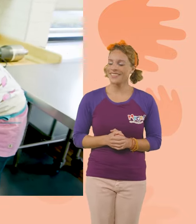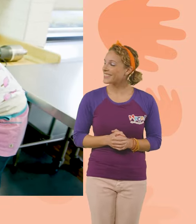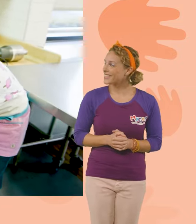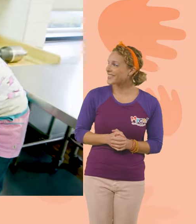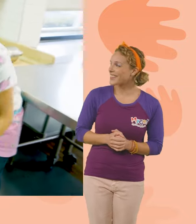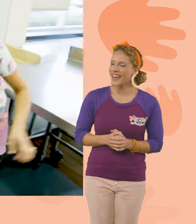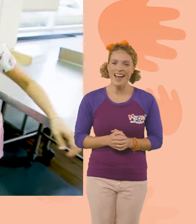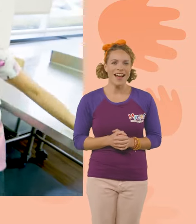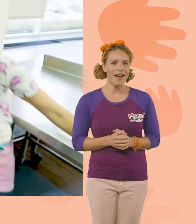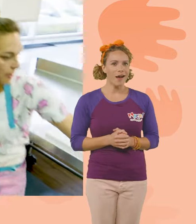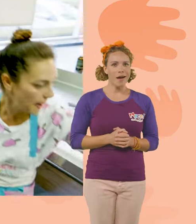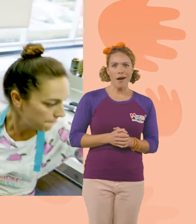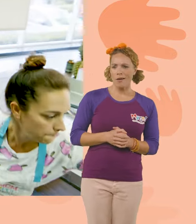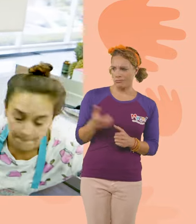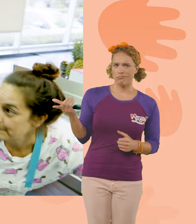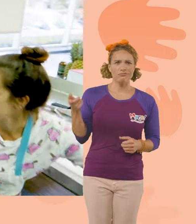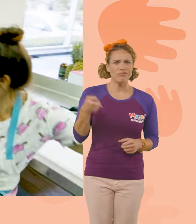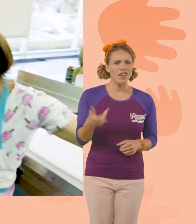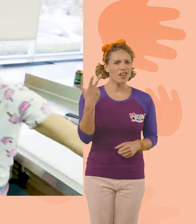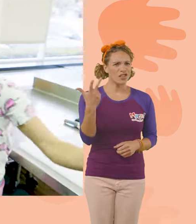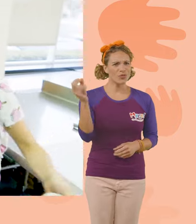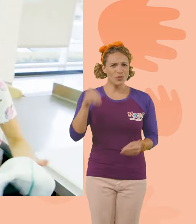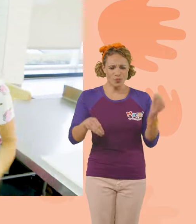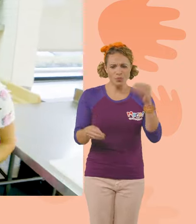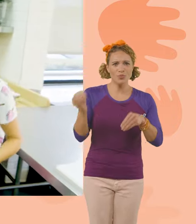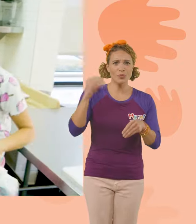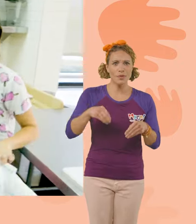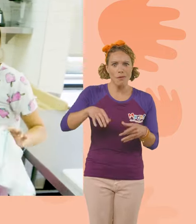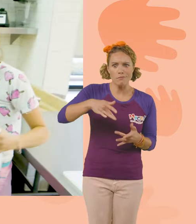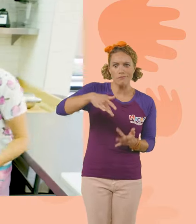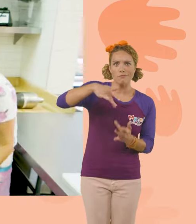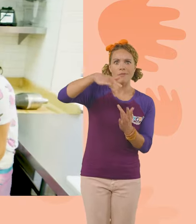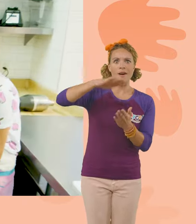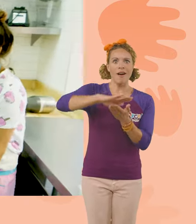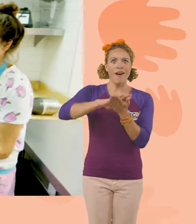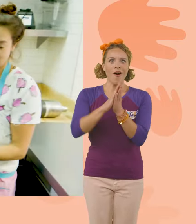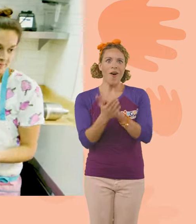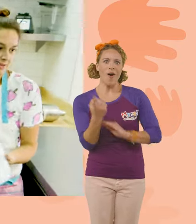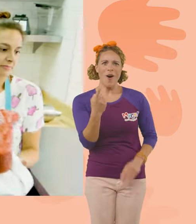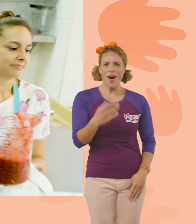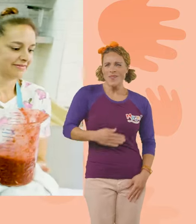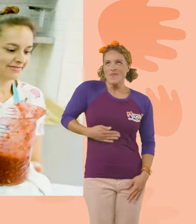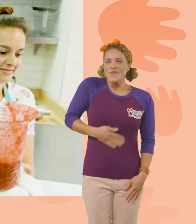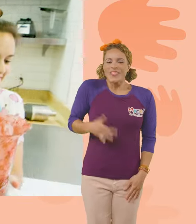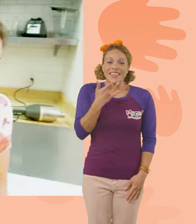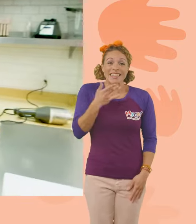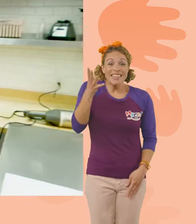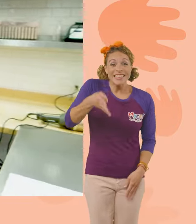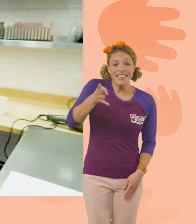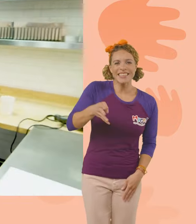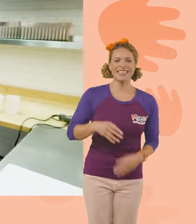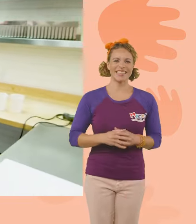All right. So it's basically three ingredients all blended up to make one yummy